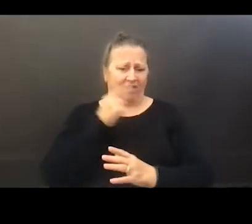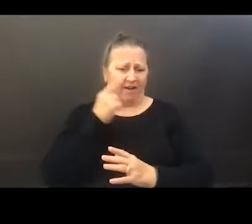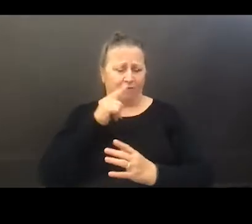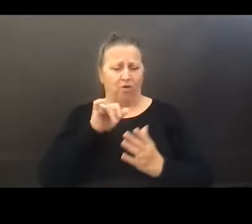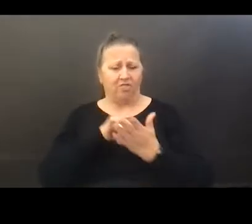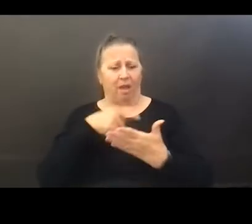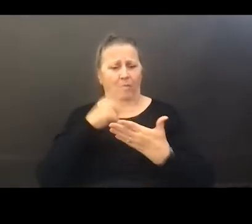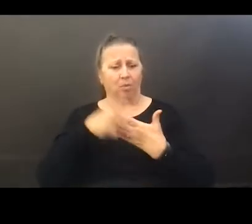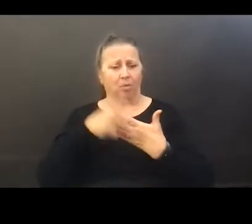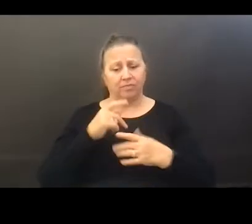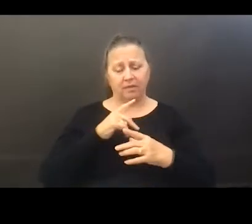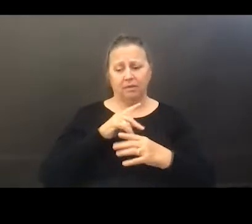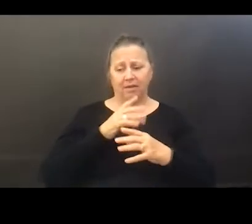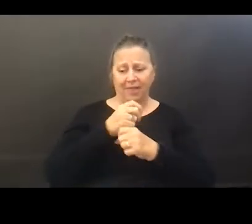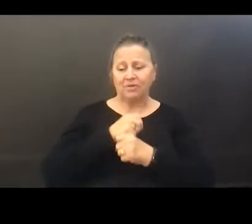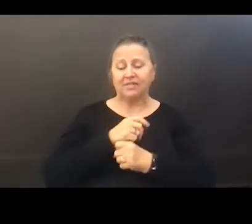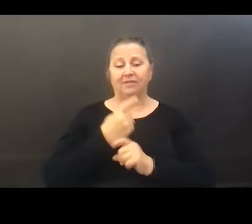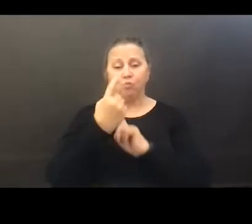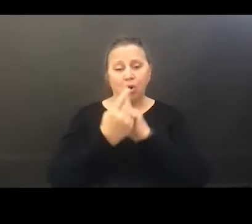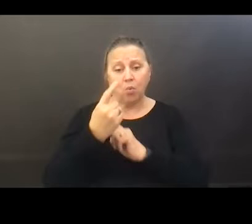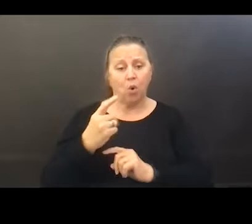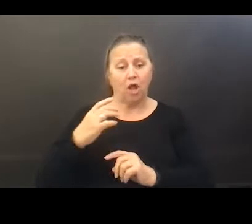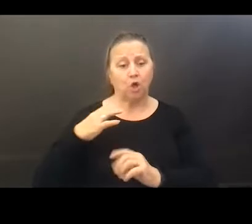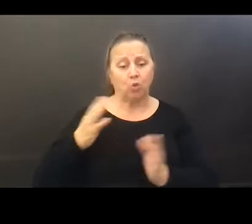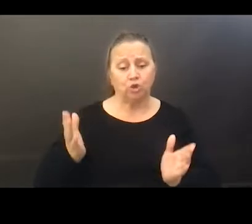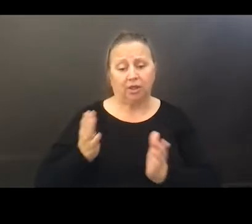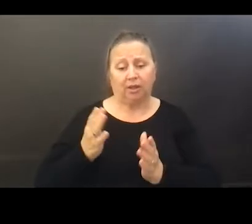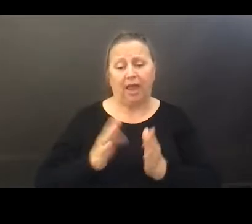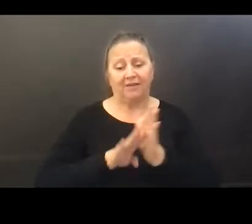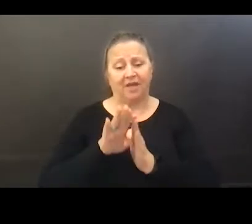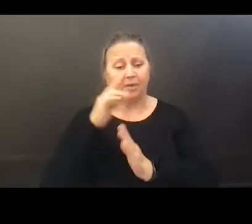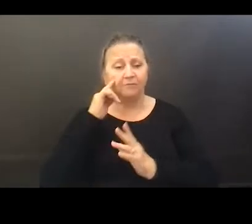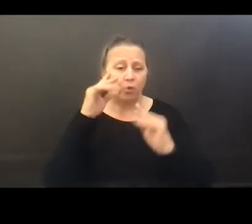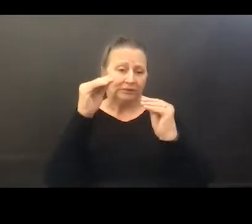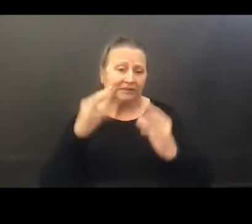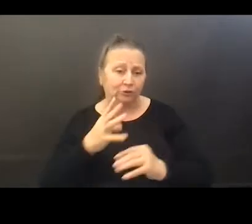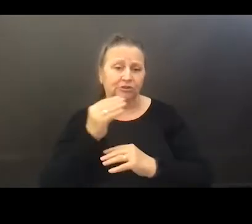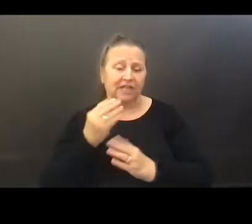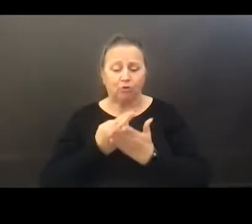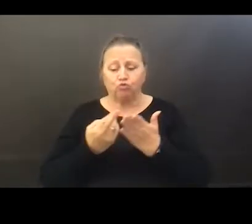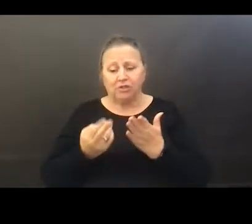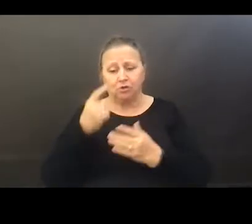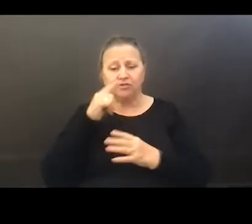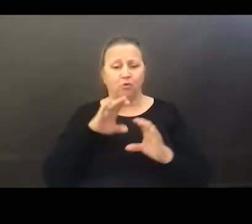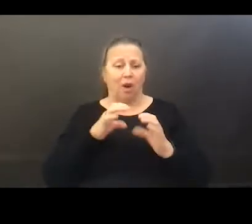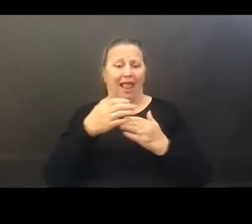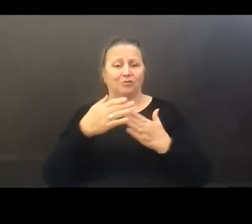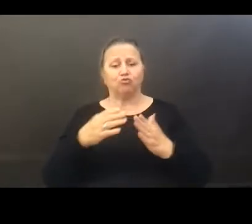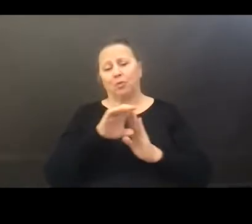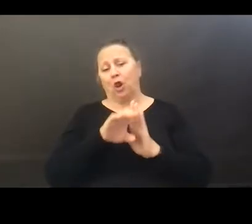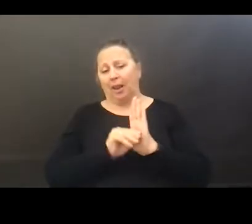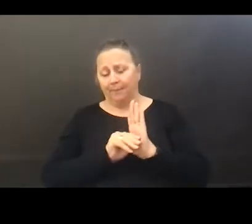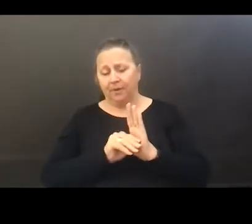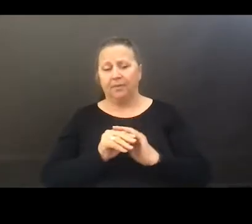one-on-one coaching and professional development trainings for their teachers, as well as resources such as classroom curriculum and